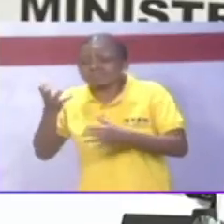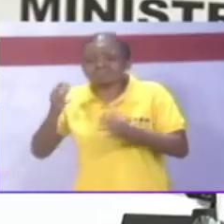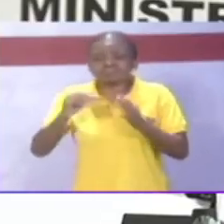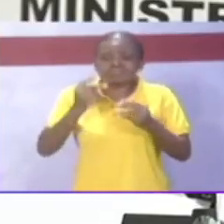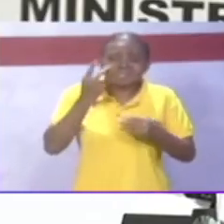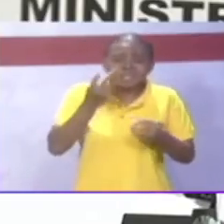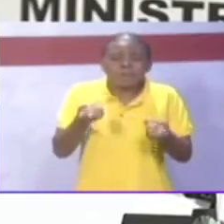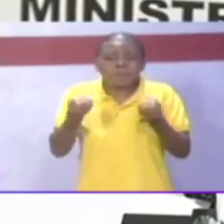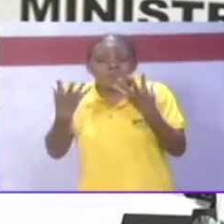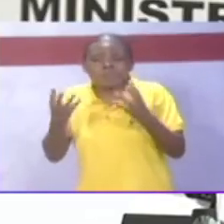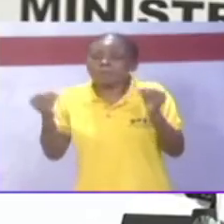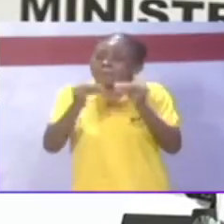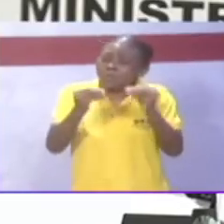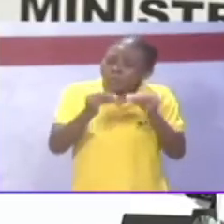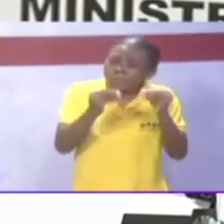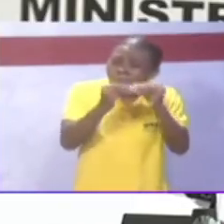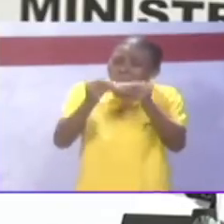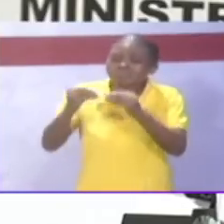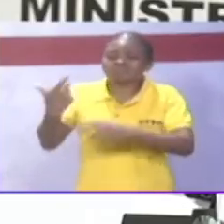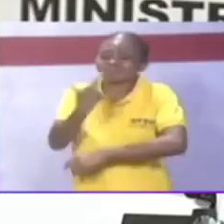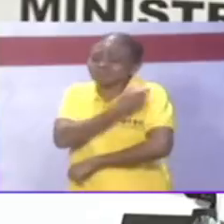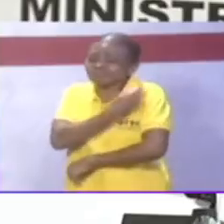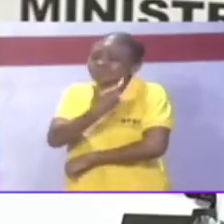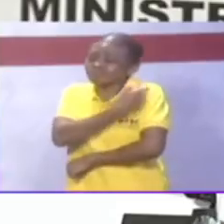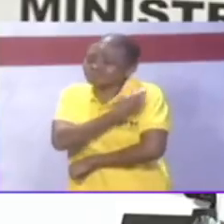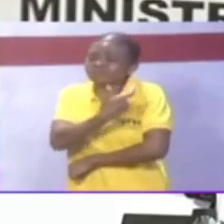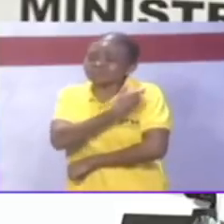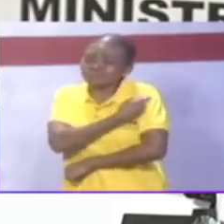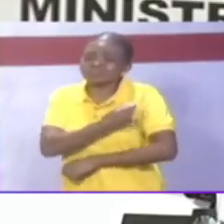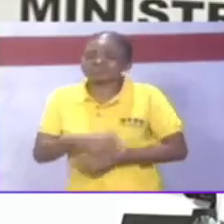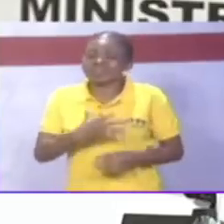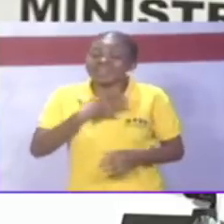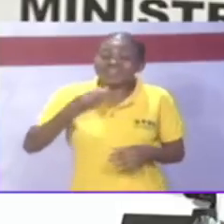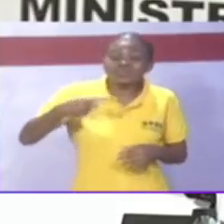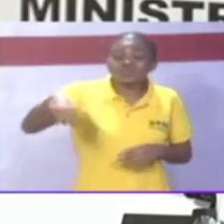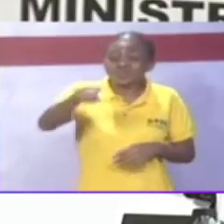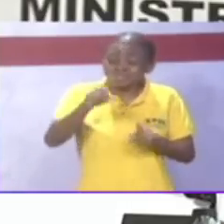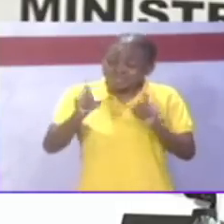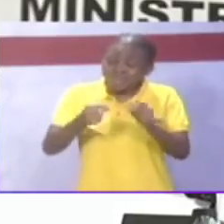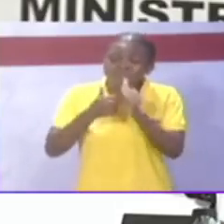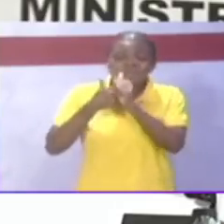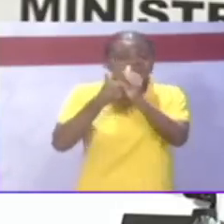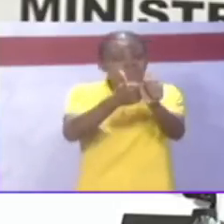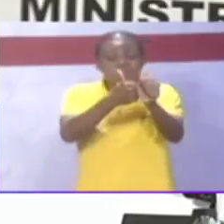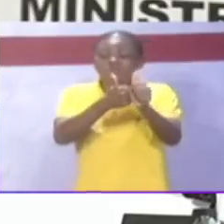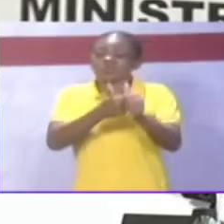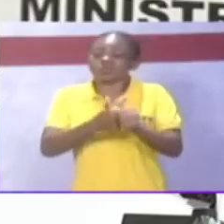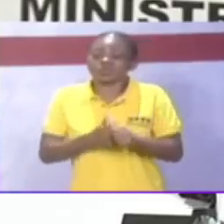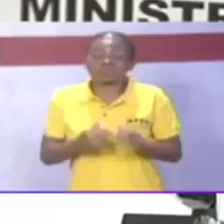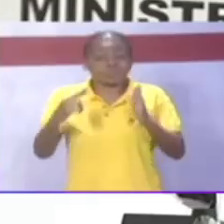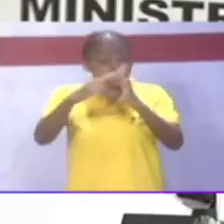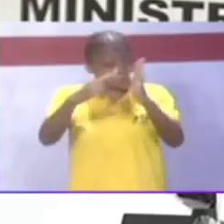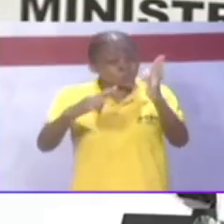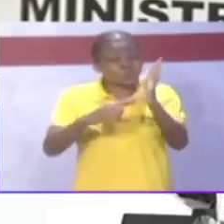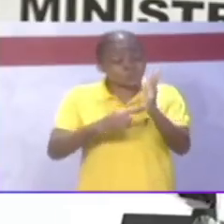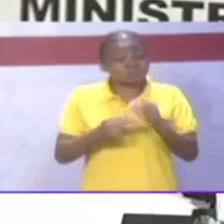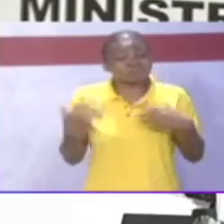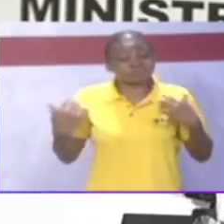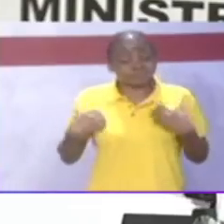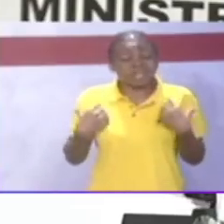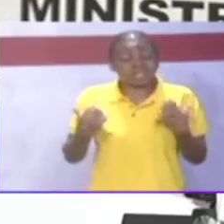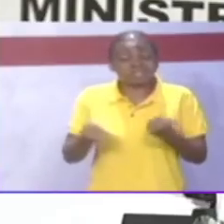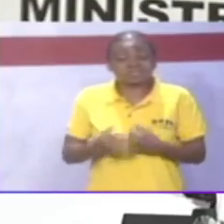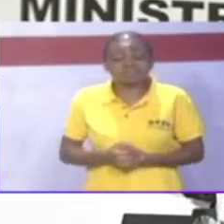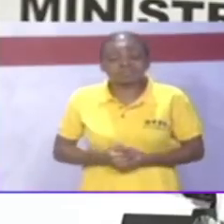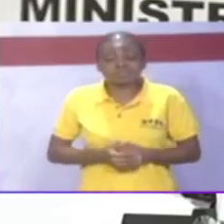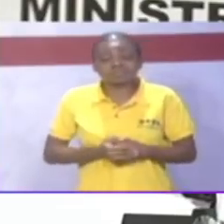increase. And we want to encourage everyone to adhere to the public health guidelines, as those two things, vaccination and the guidelines,